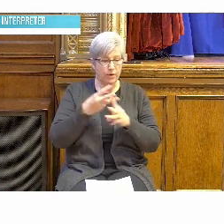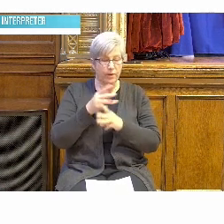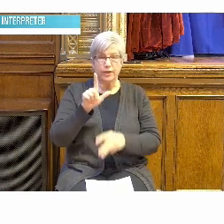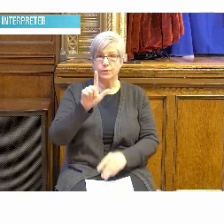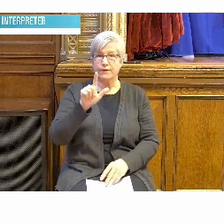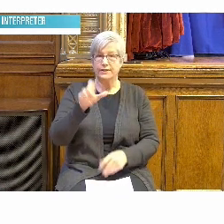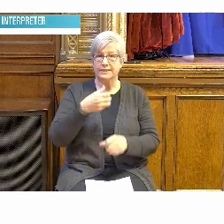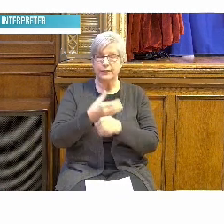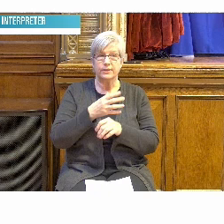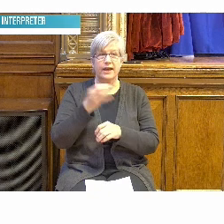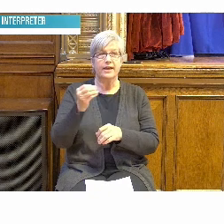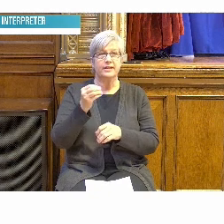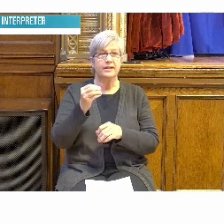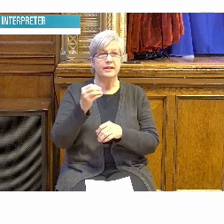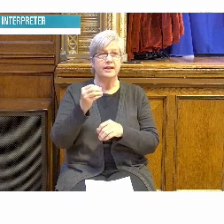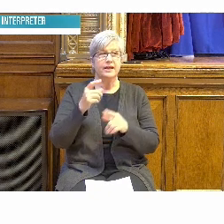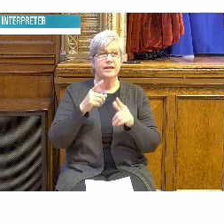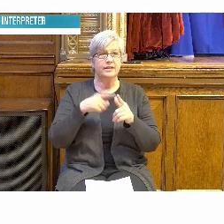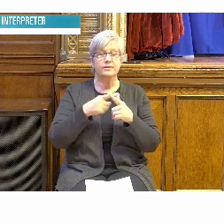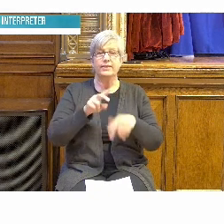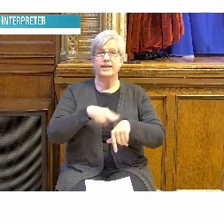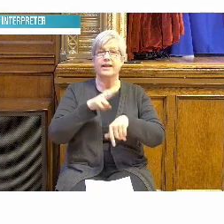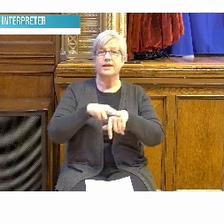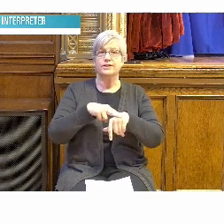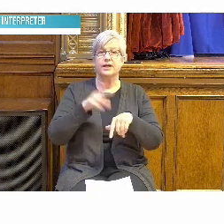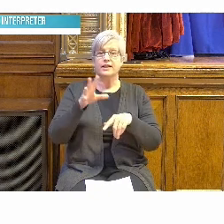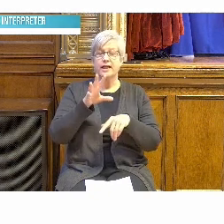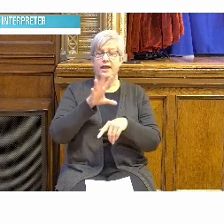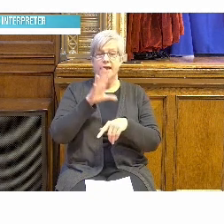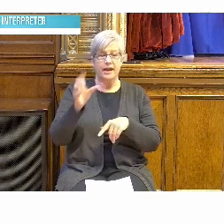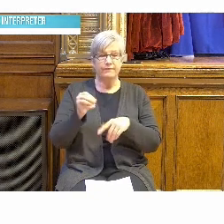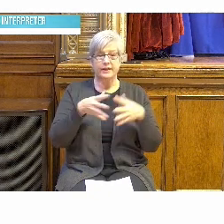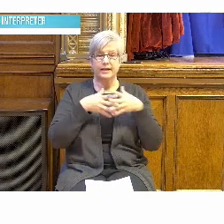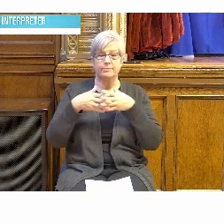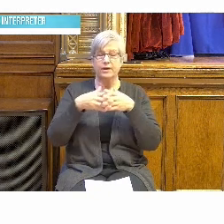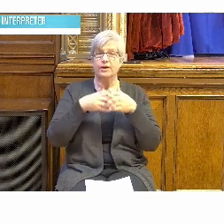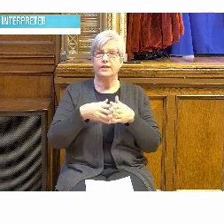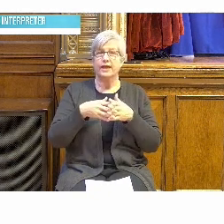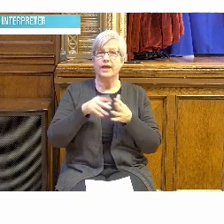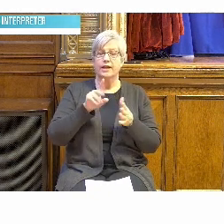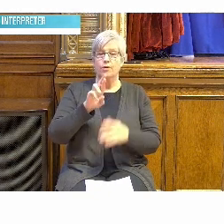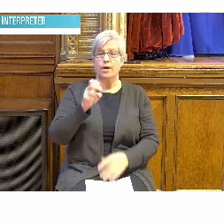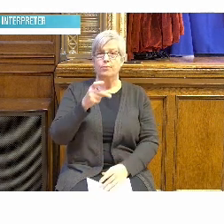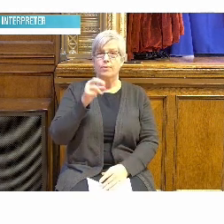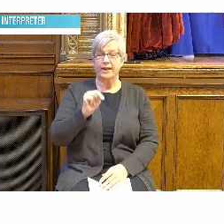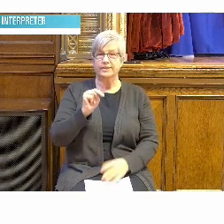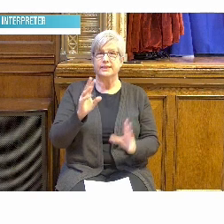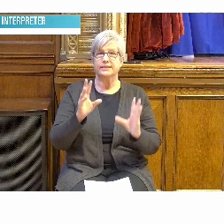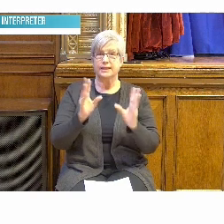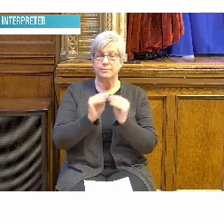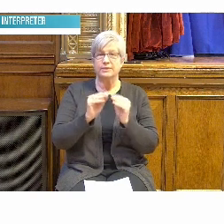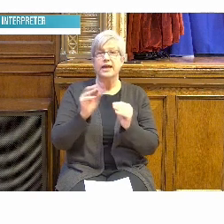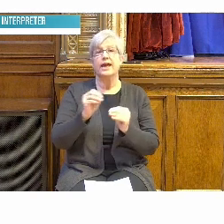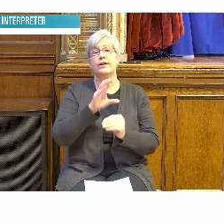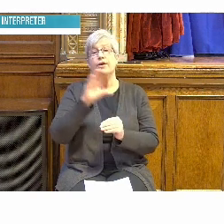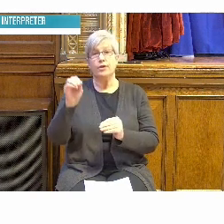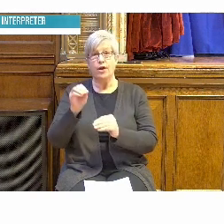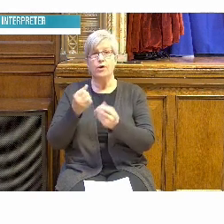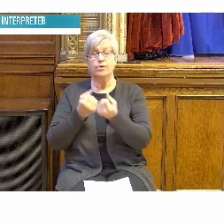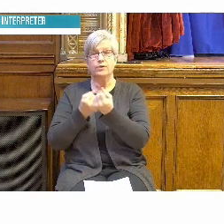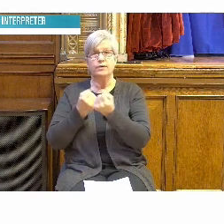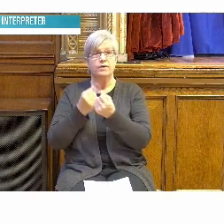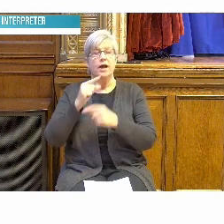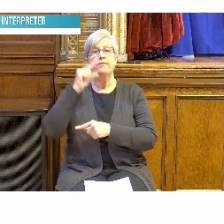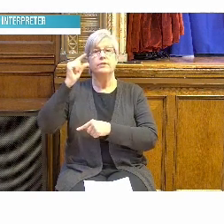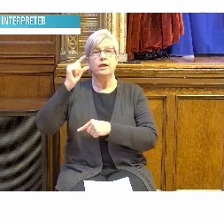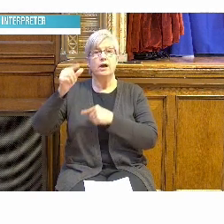and convener of the National African American Reparations Commission and co-convener of the